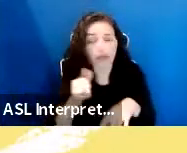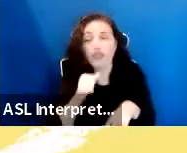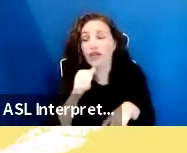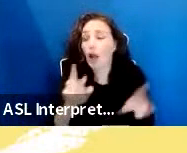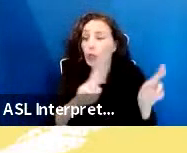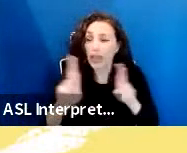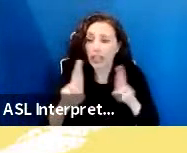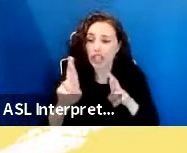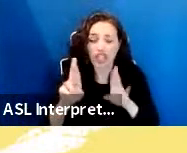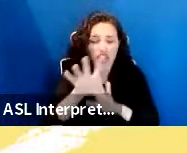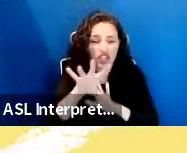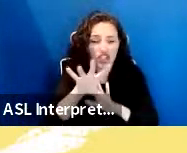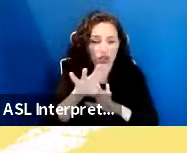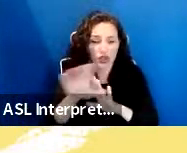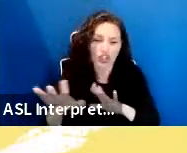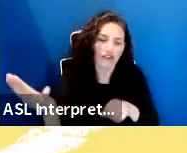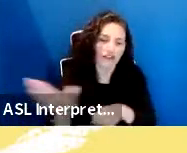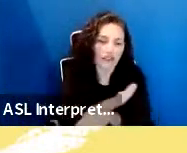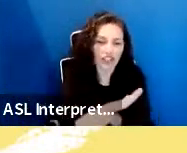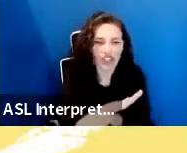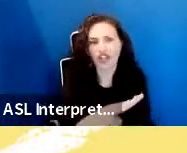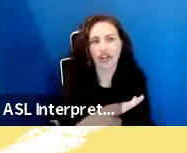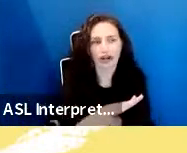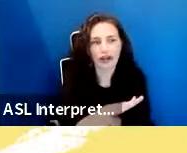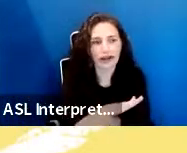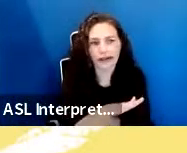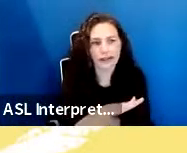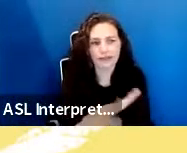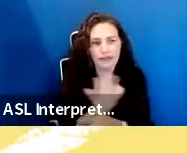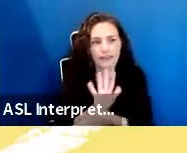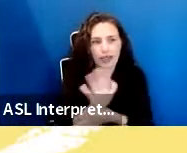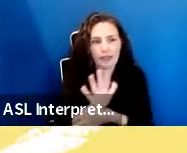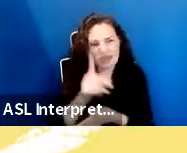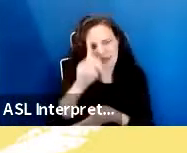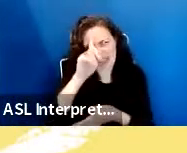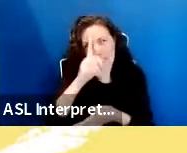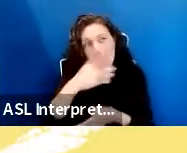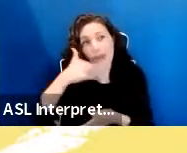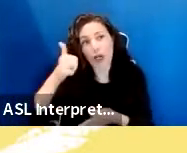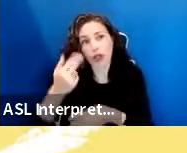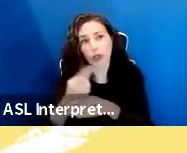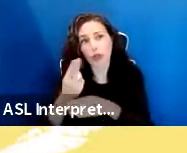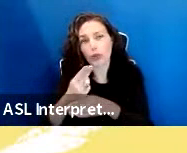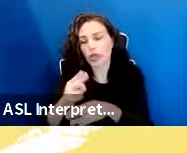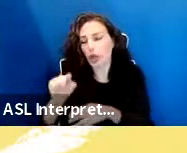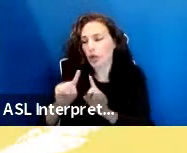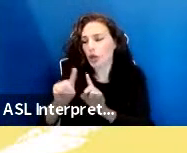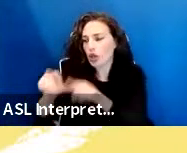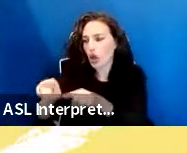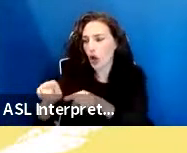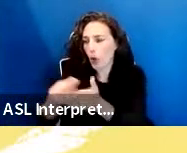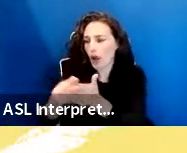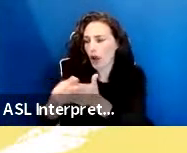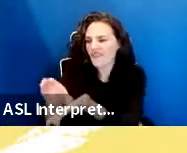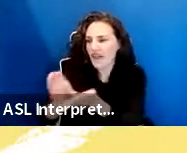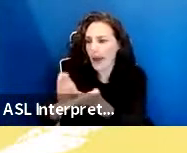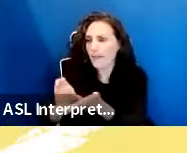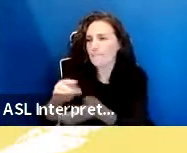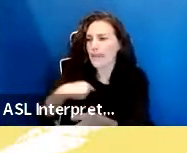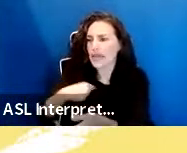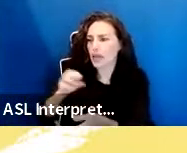or you want to get out there on GoFundMe or Kickstarter. You can use the SPA for that kind of